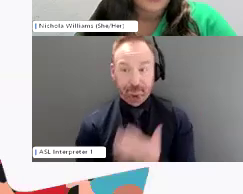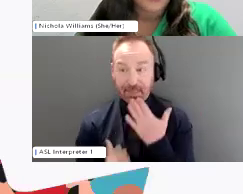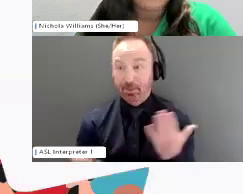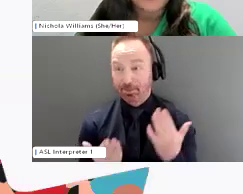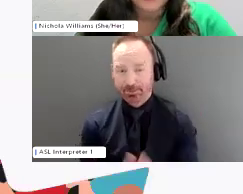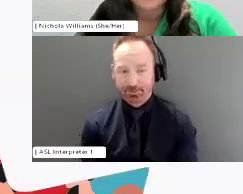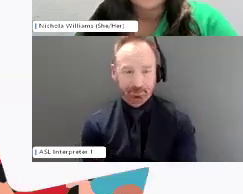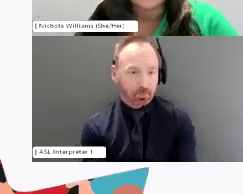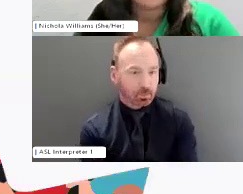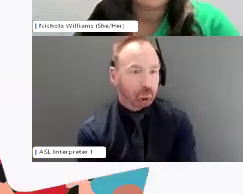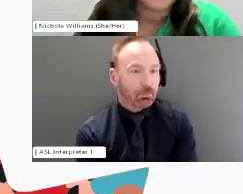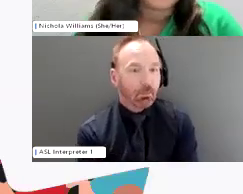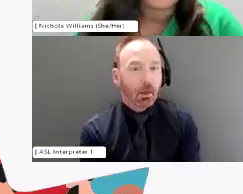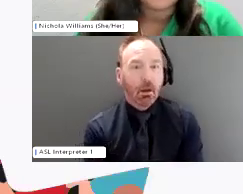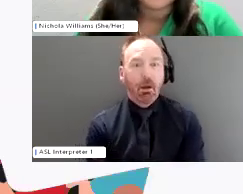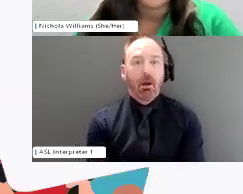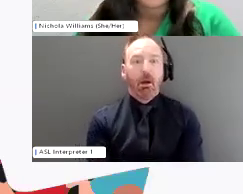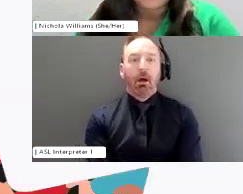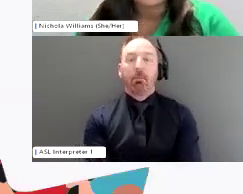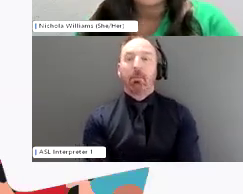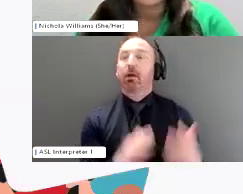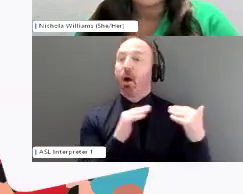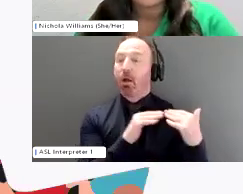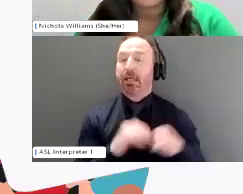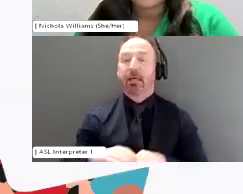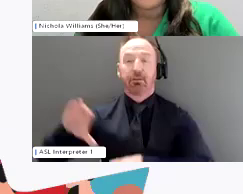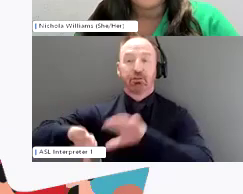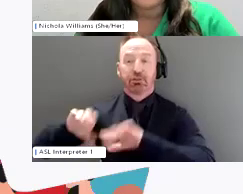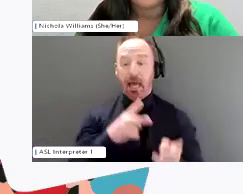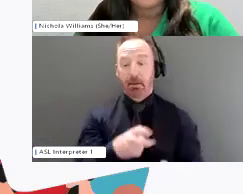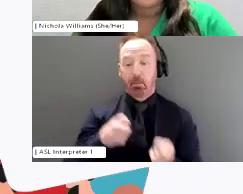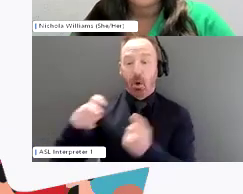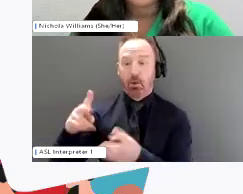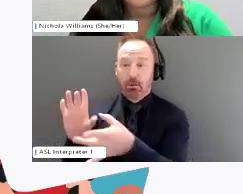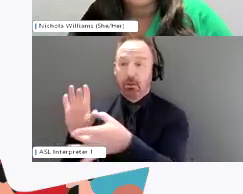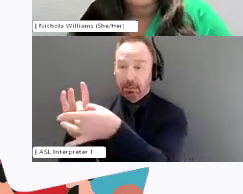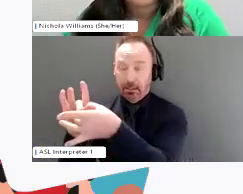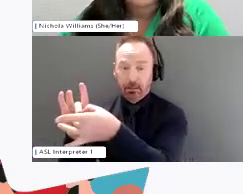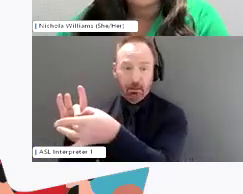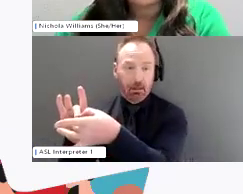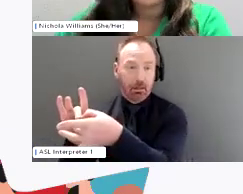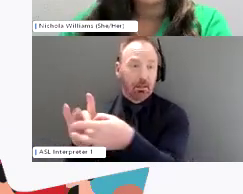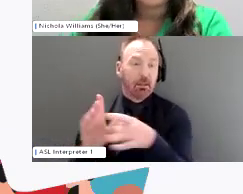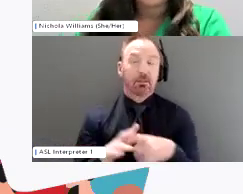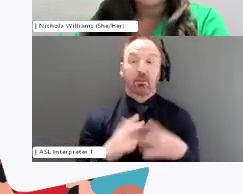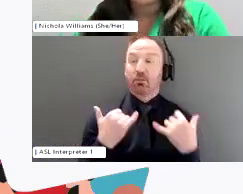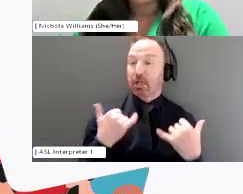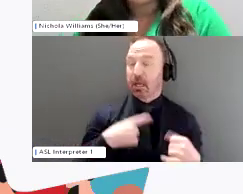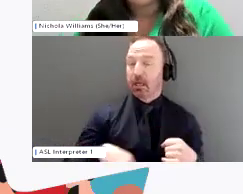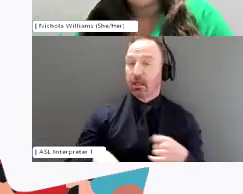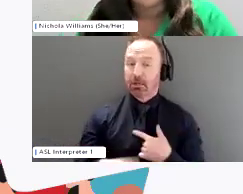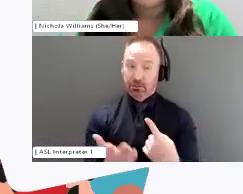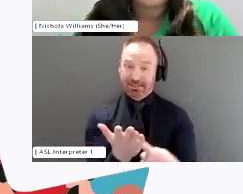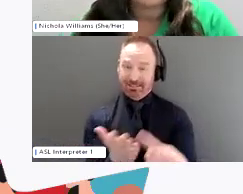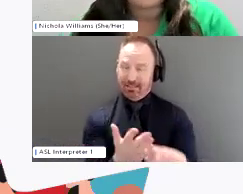So one of my colleagues will post a link in the chat. Okay. So today we are here to speak about economic